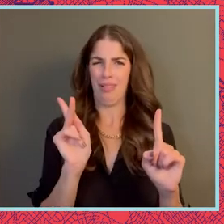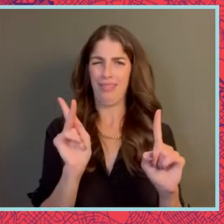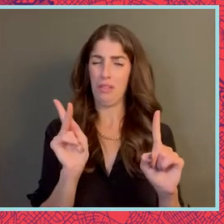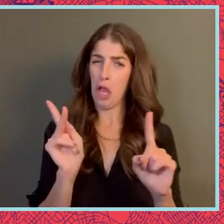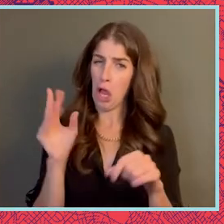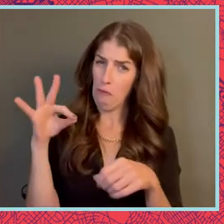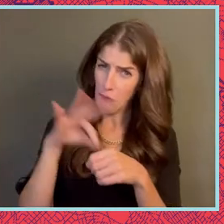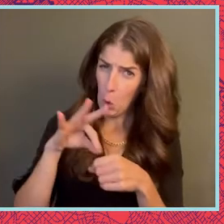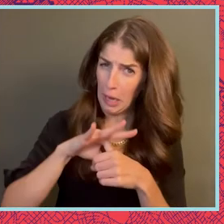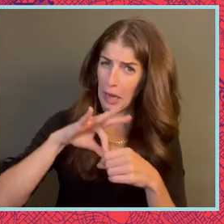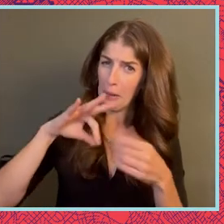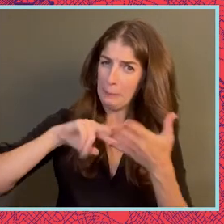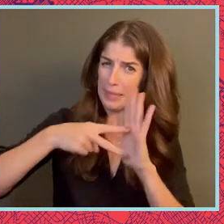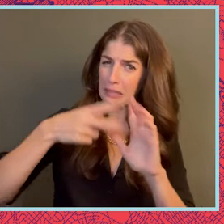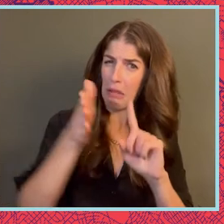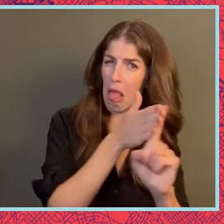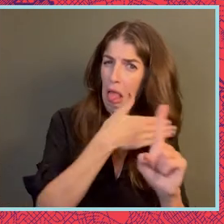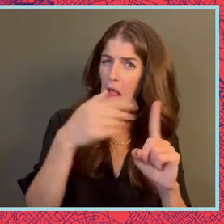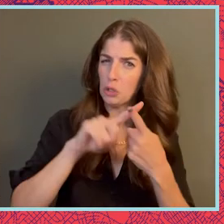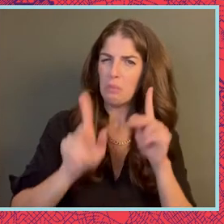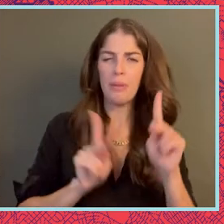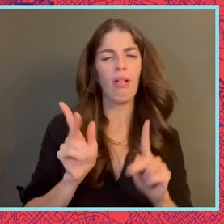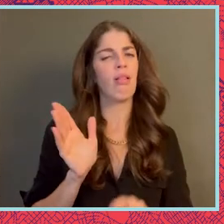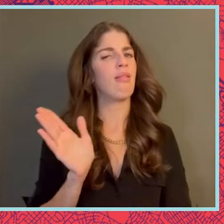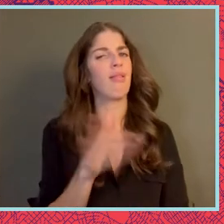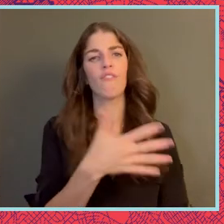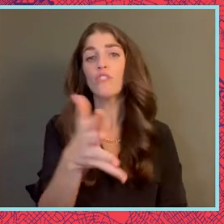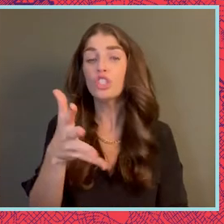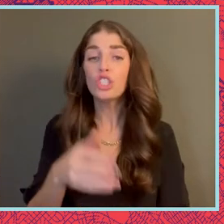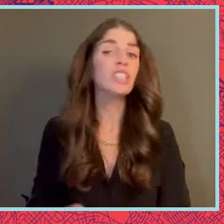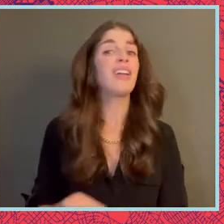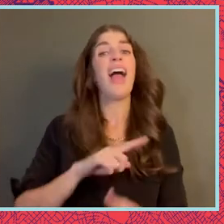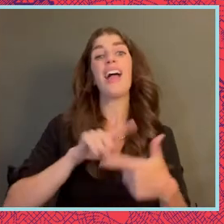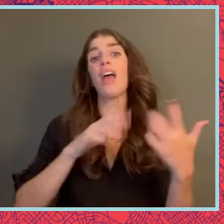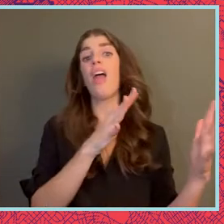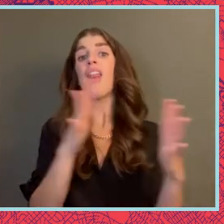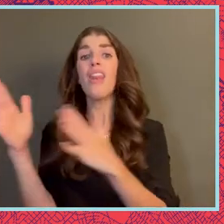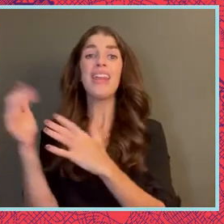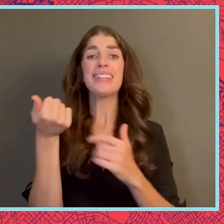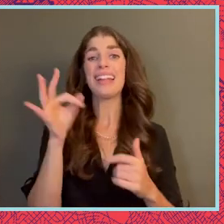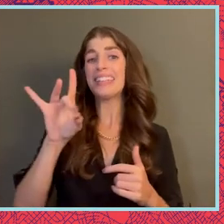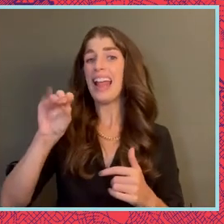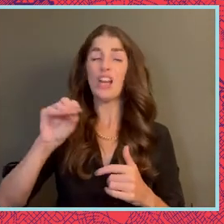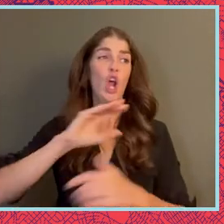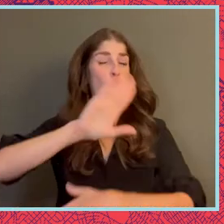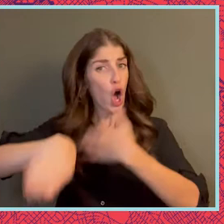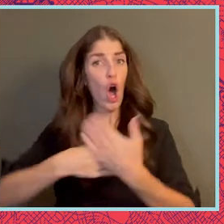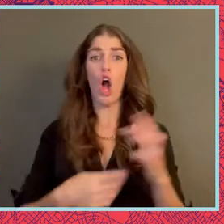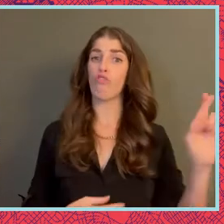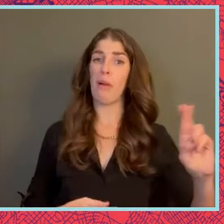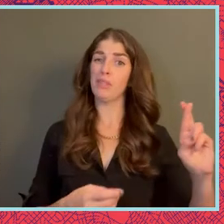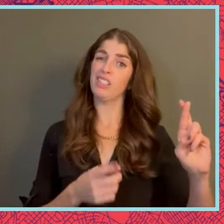to anyone in a democracy, right? And then in 1980, the entire GOP essentially